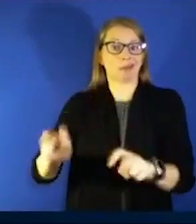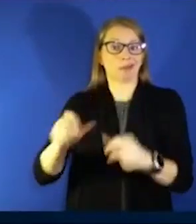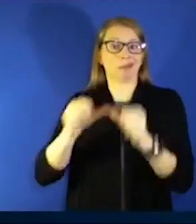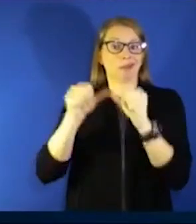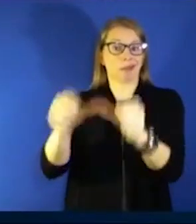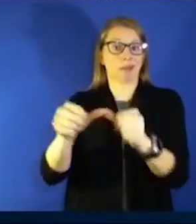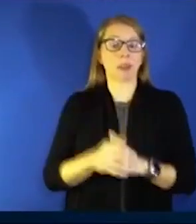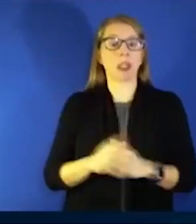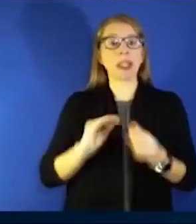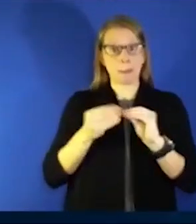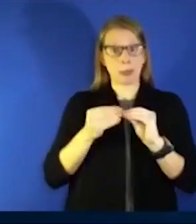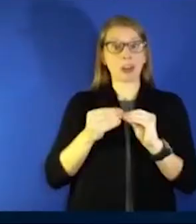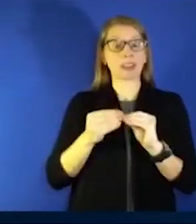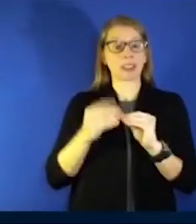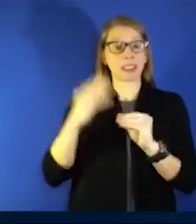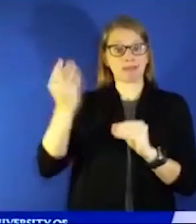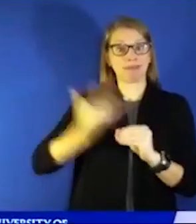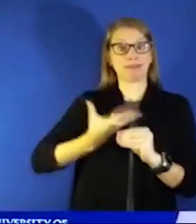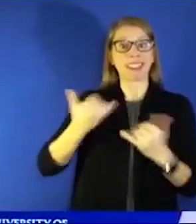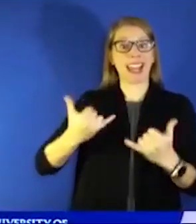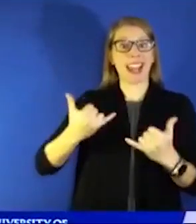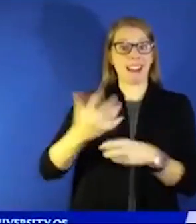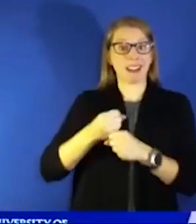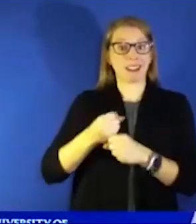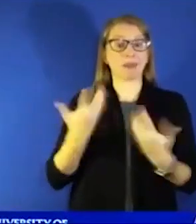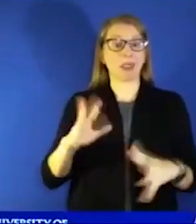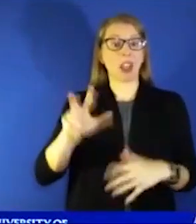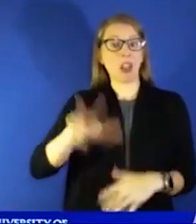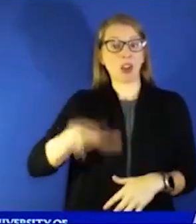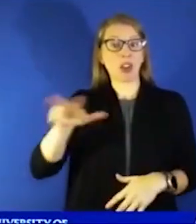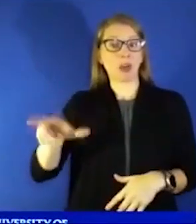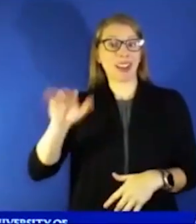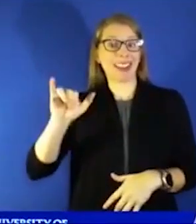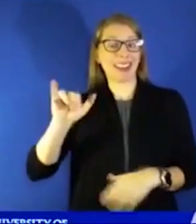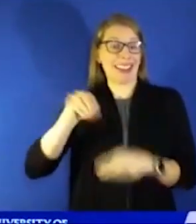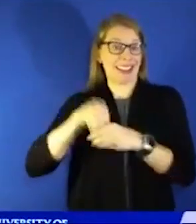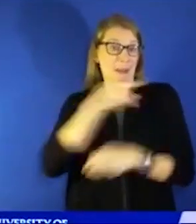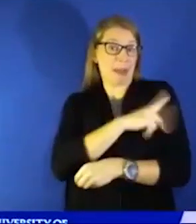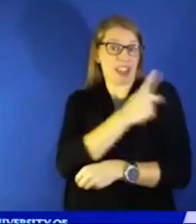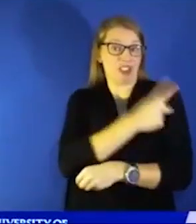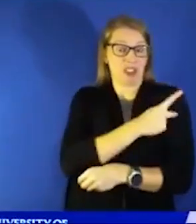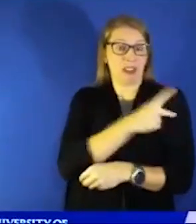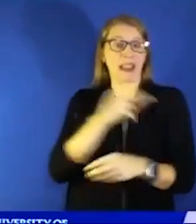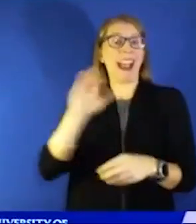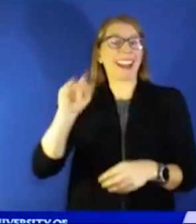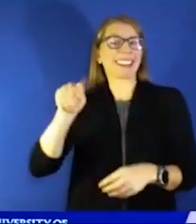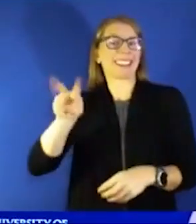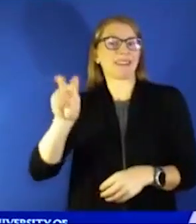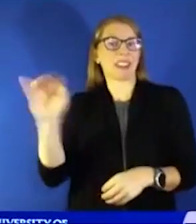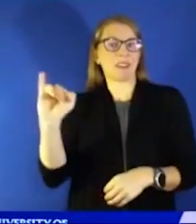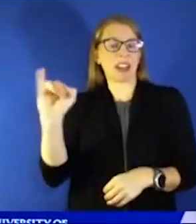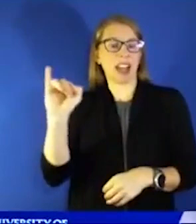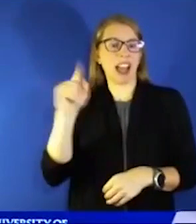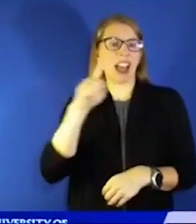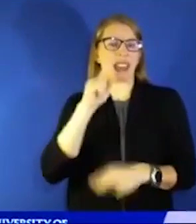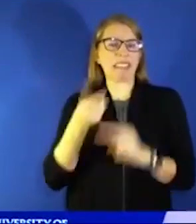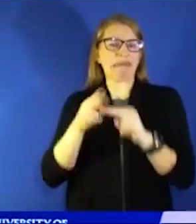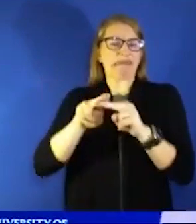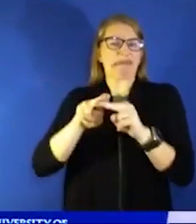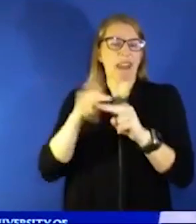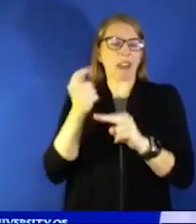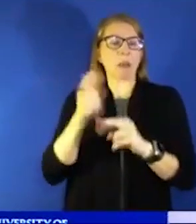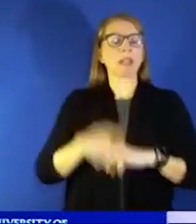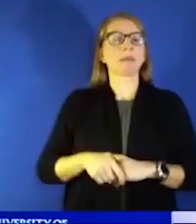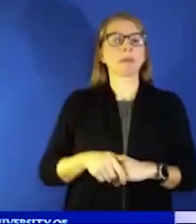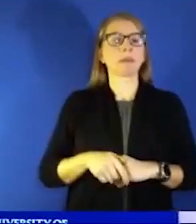numbers today. So we have 33 inpatients that are with active infection. Again, I think that's up just a little bit. Certainly if we can